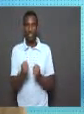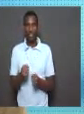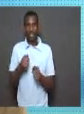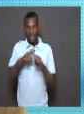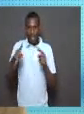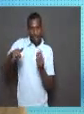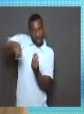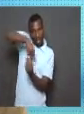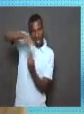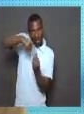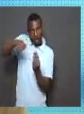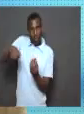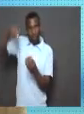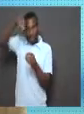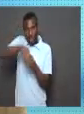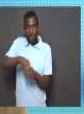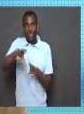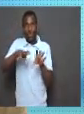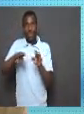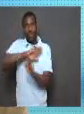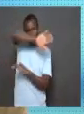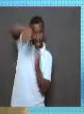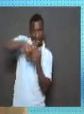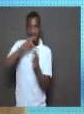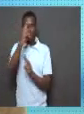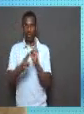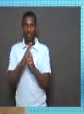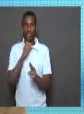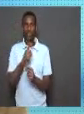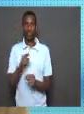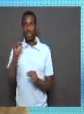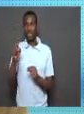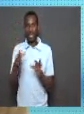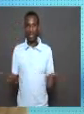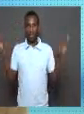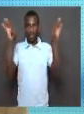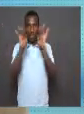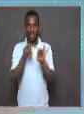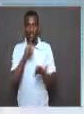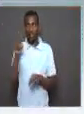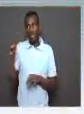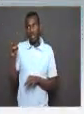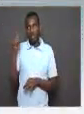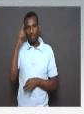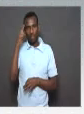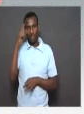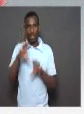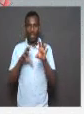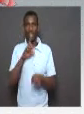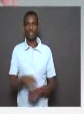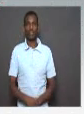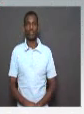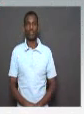surroundings include the entire universe. This is important to recognize.